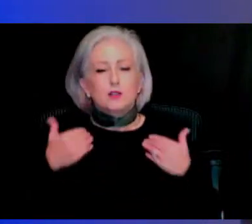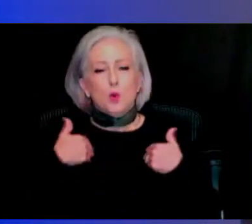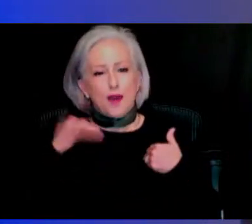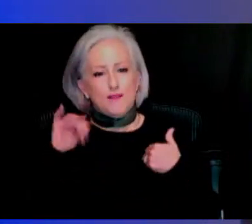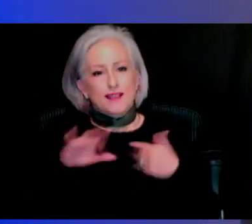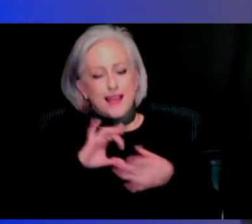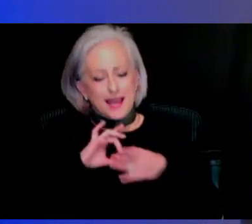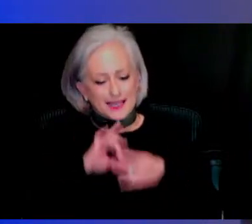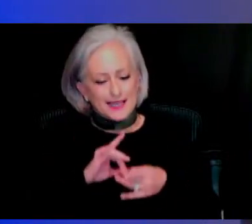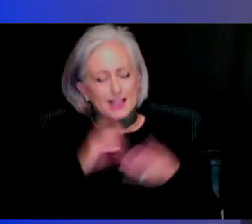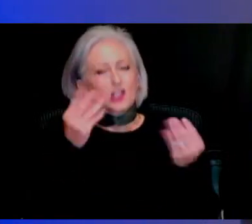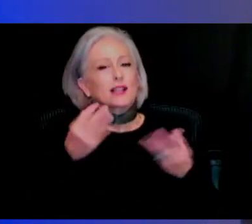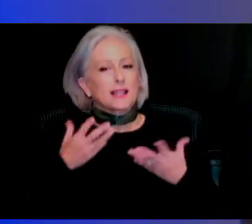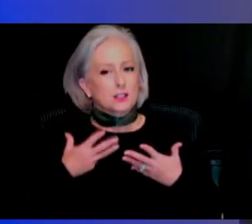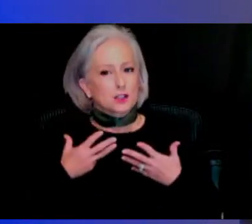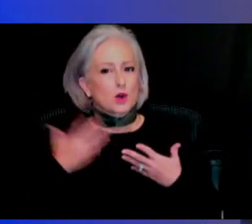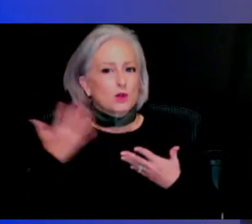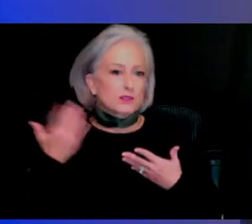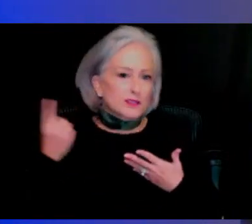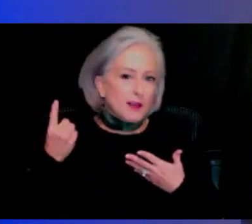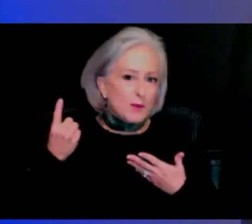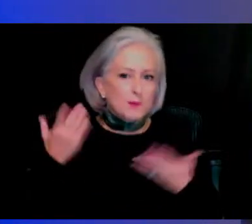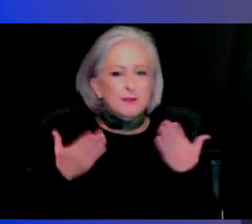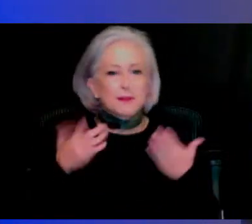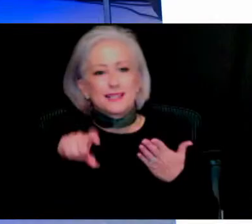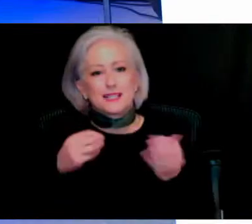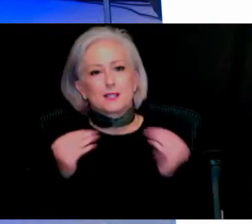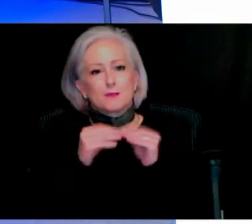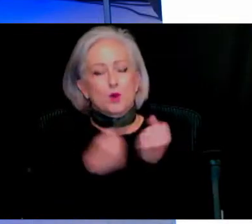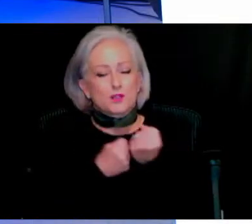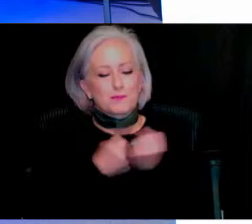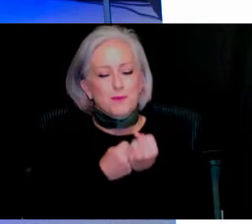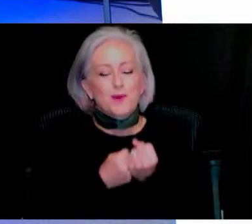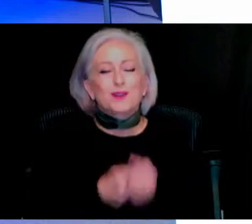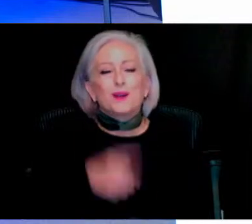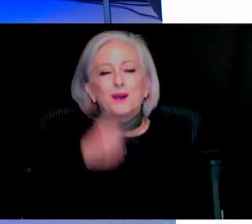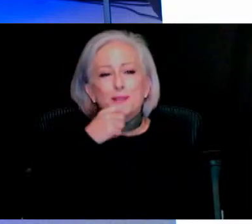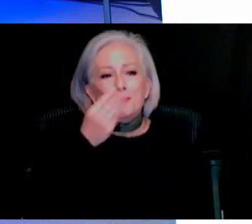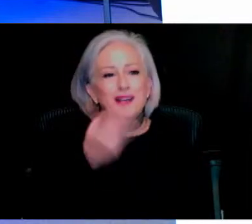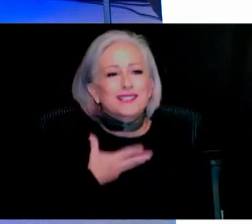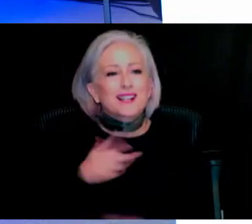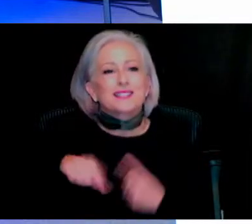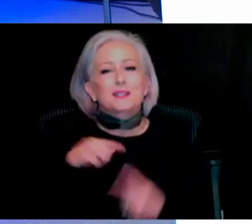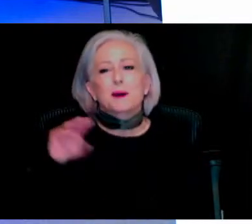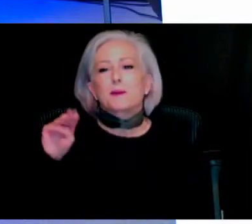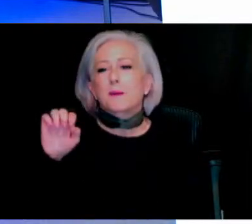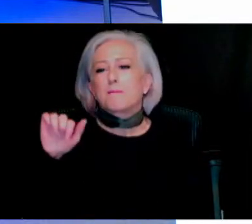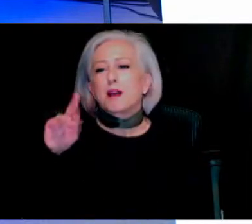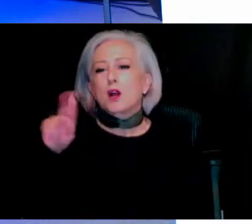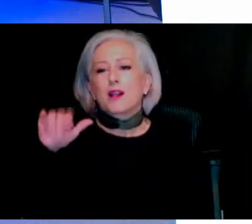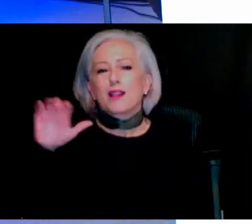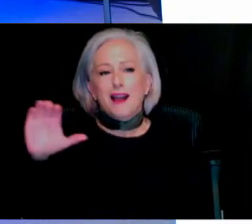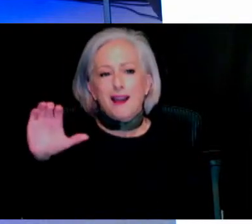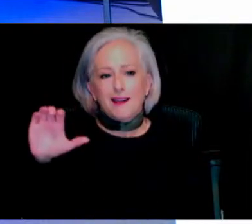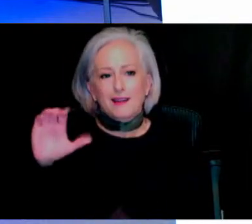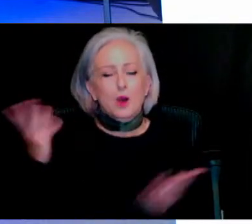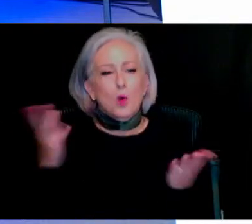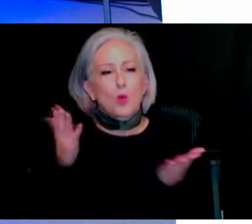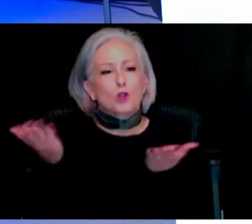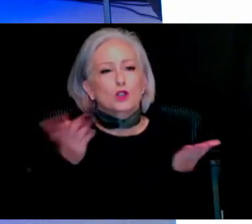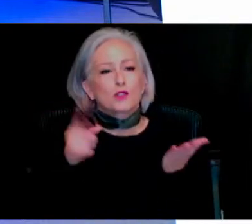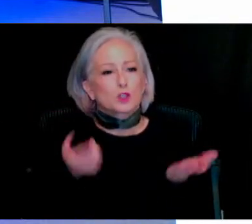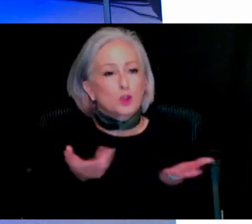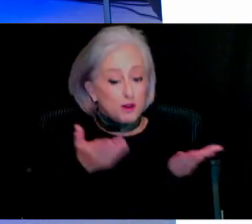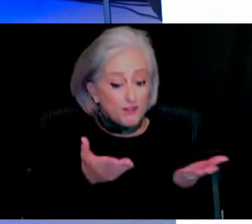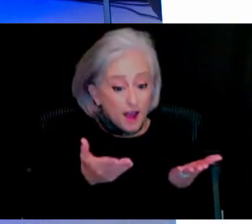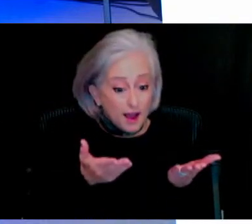know that someone's may need some more support. And I can't let you go without telling people about Marillac, what services you provide, and how important it is that parents know that you